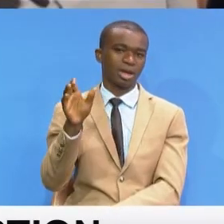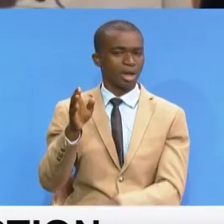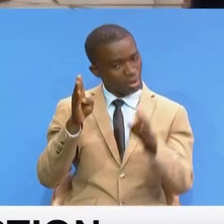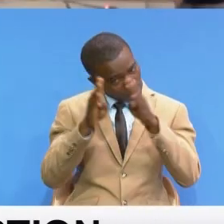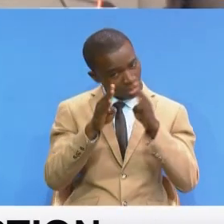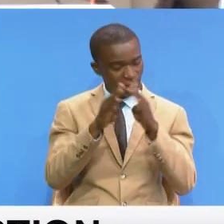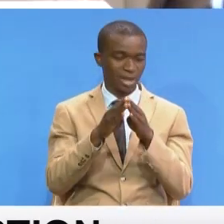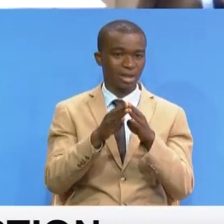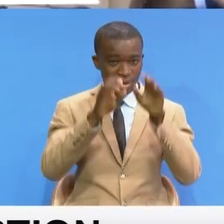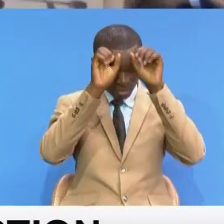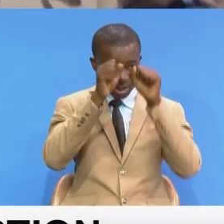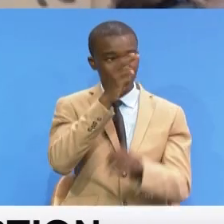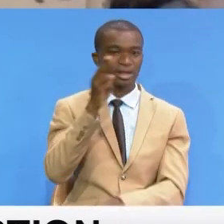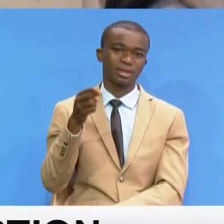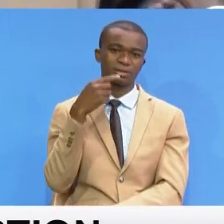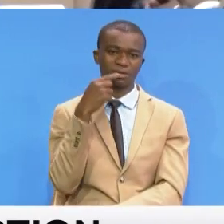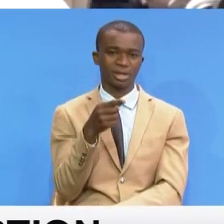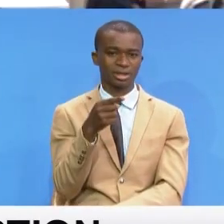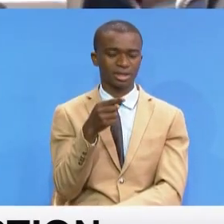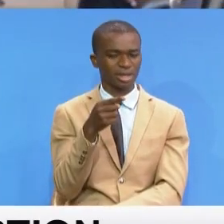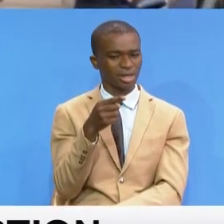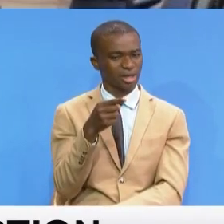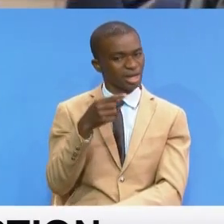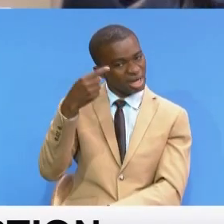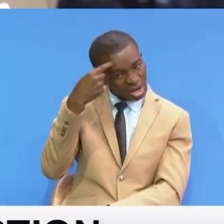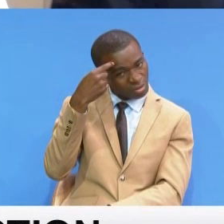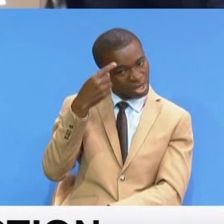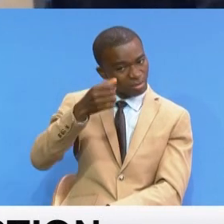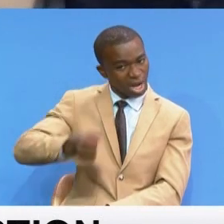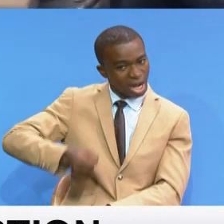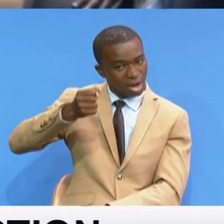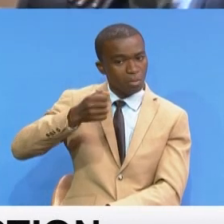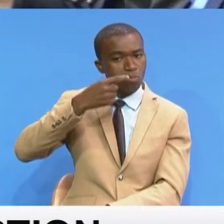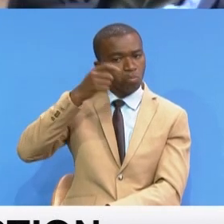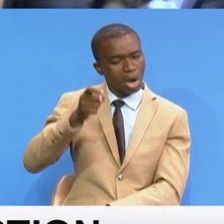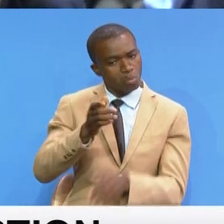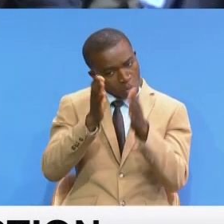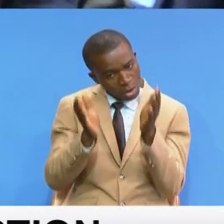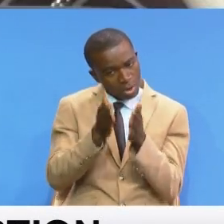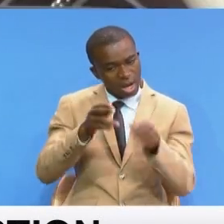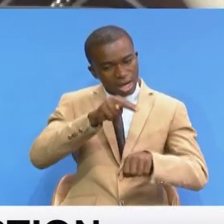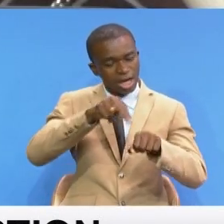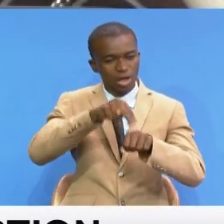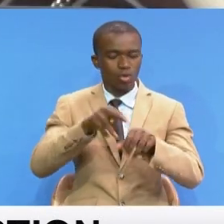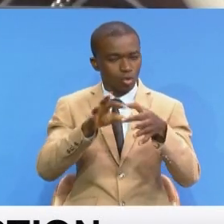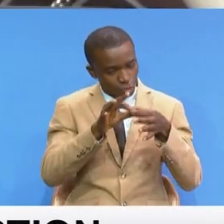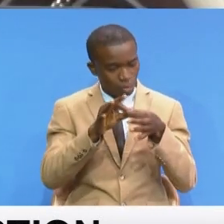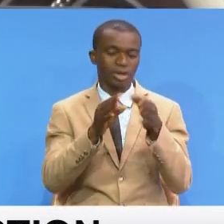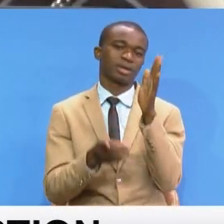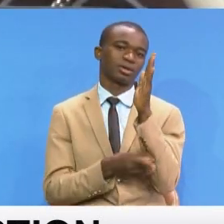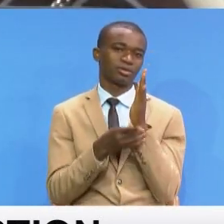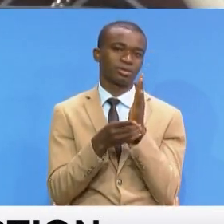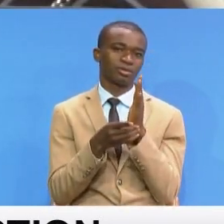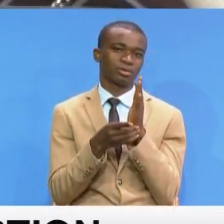he said regular interactions between chiefs and government will foster national unity and development. In today's